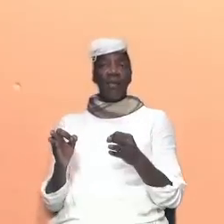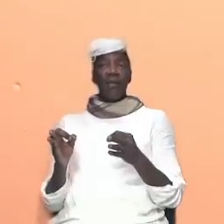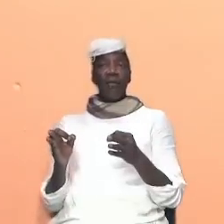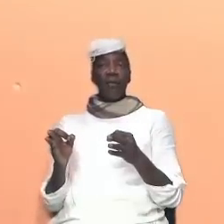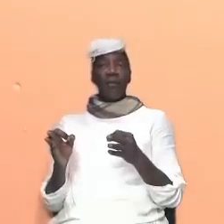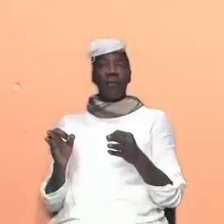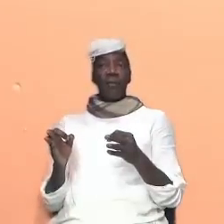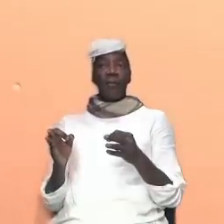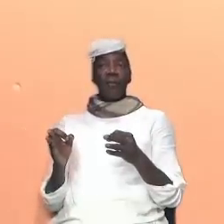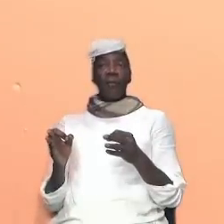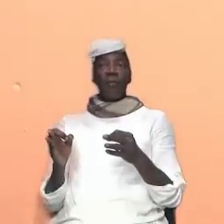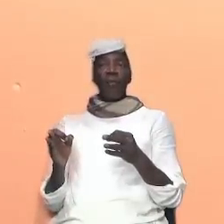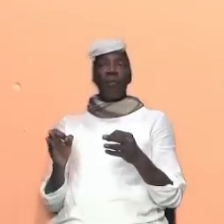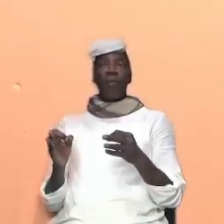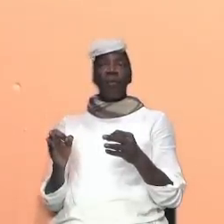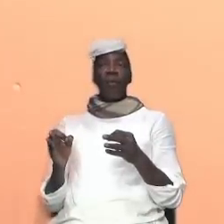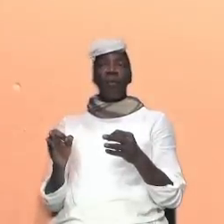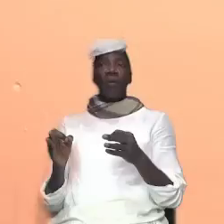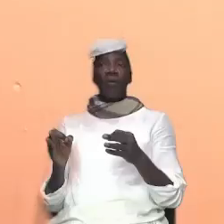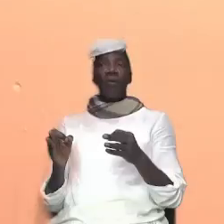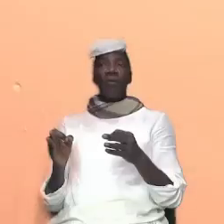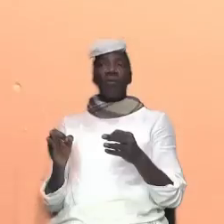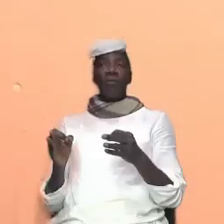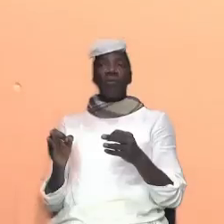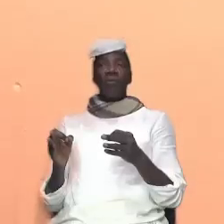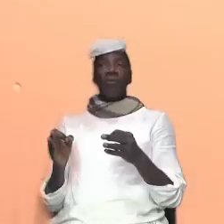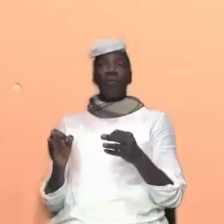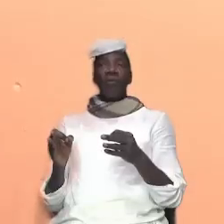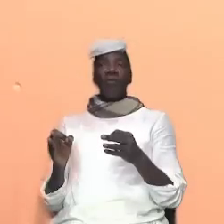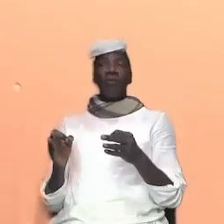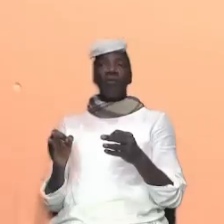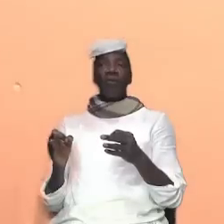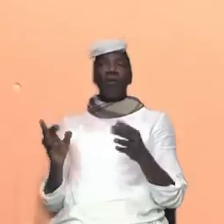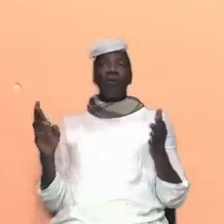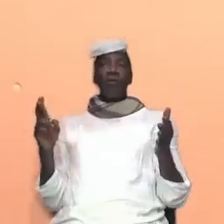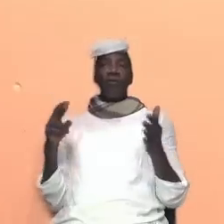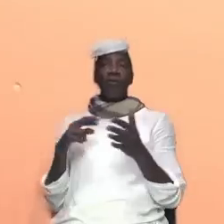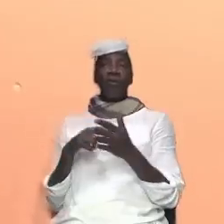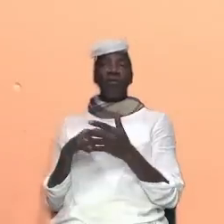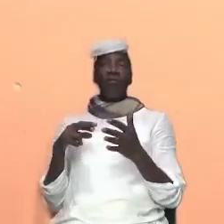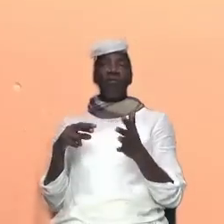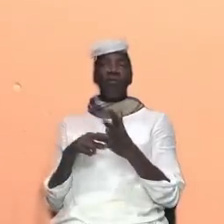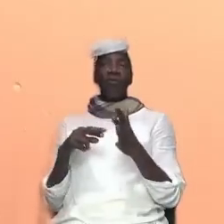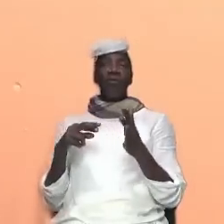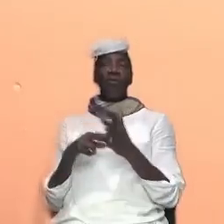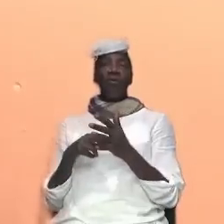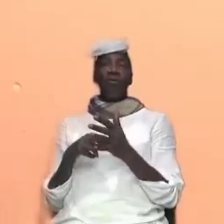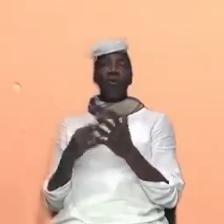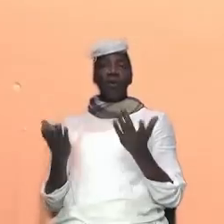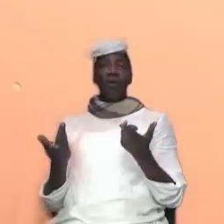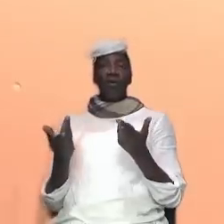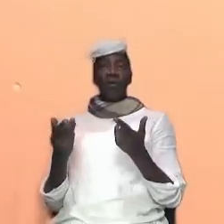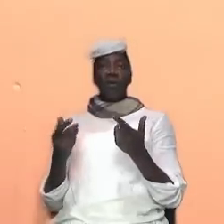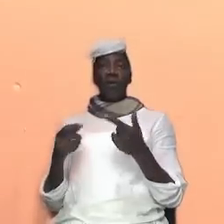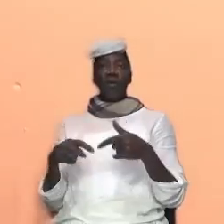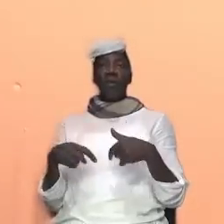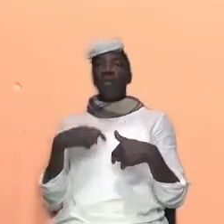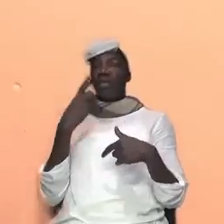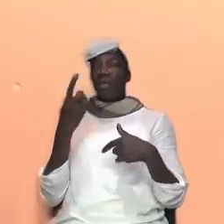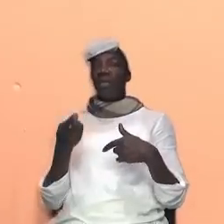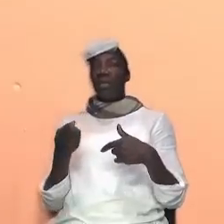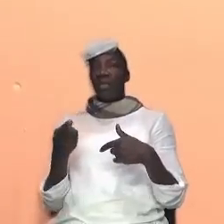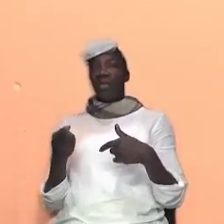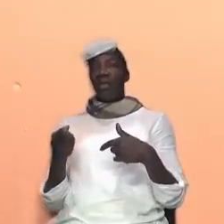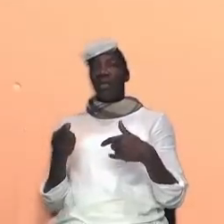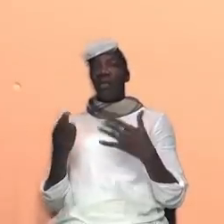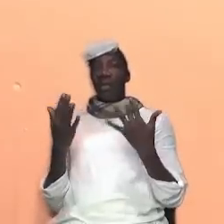So we just, by way of review, I wanted to touch on those things. All